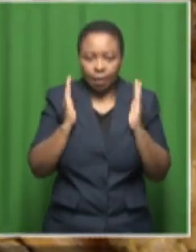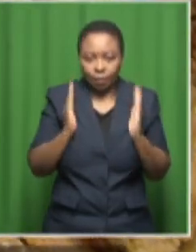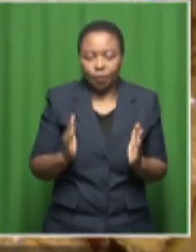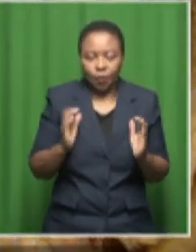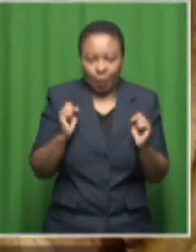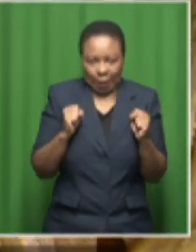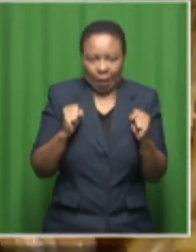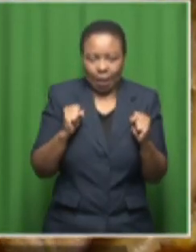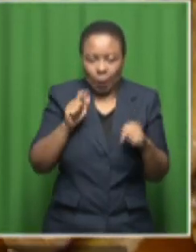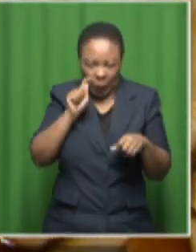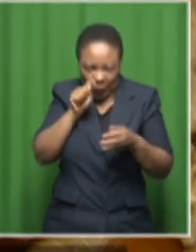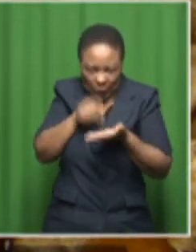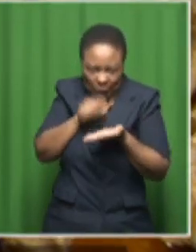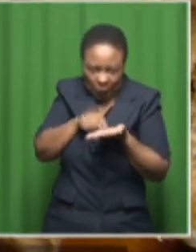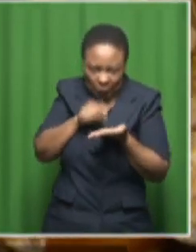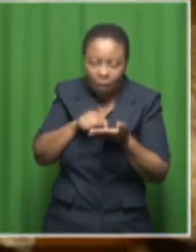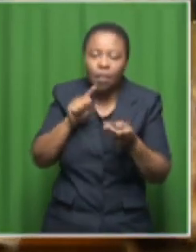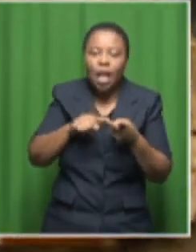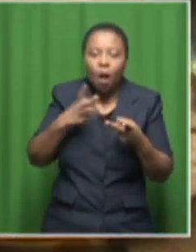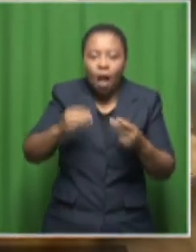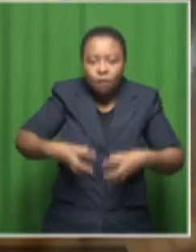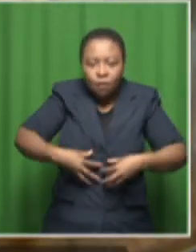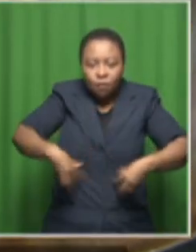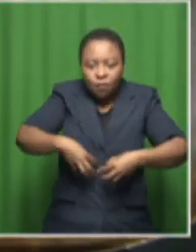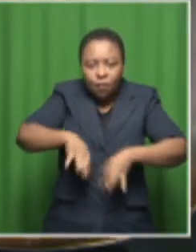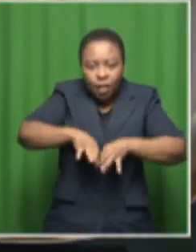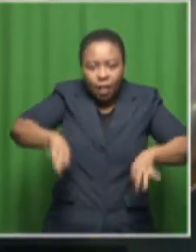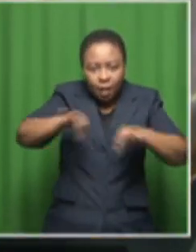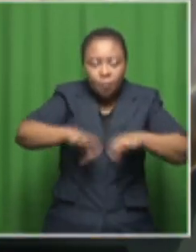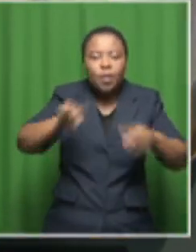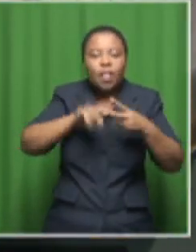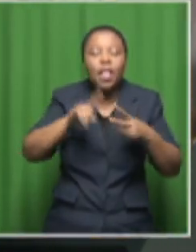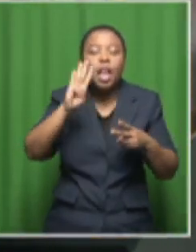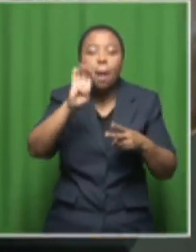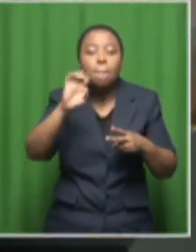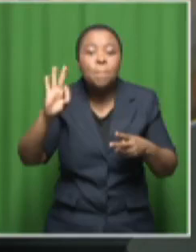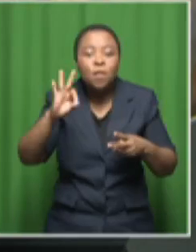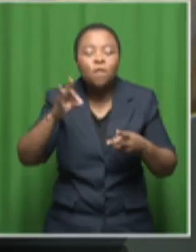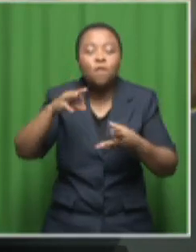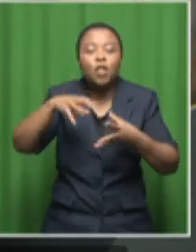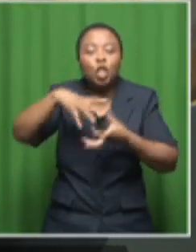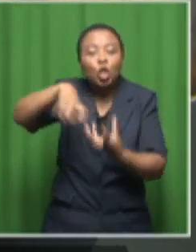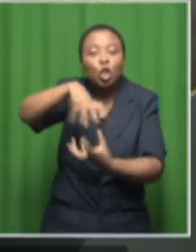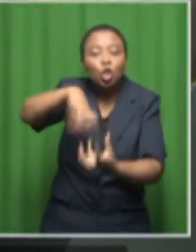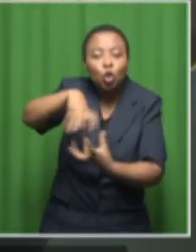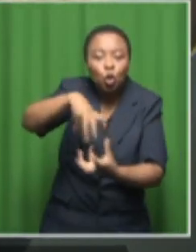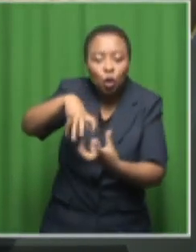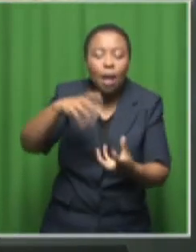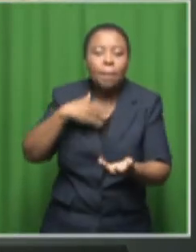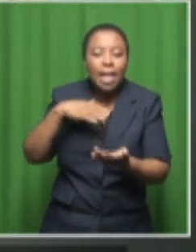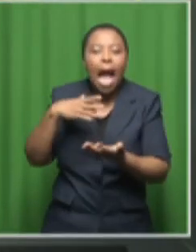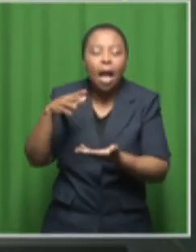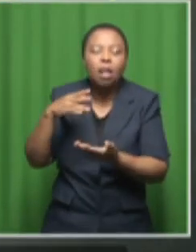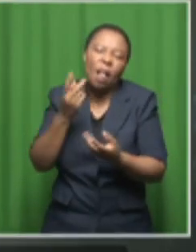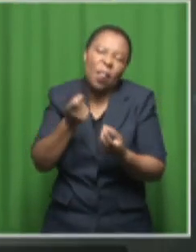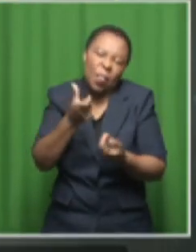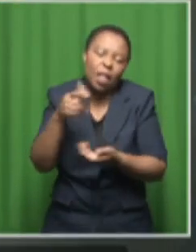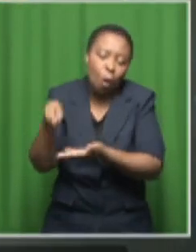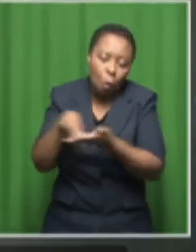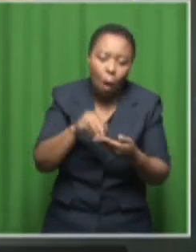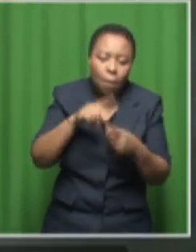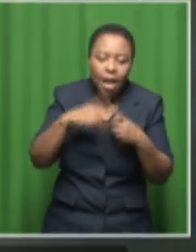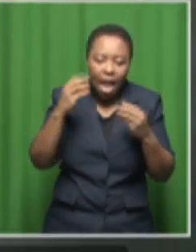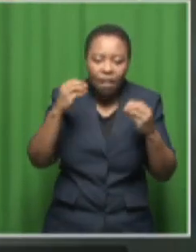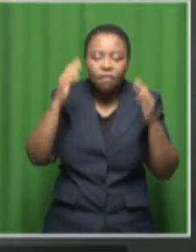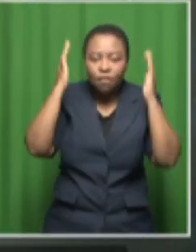body chicken. Yeah. And we have your malamohodu and your beef stew. And then this is the list that I could brought, but we have inyama